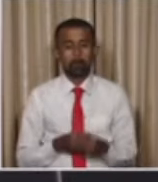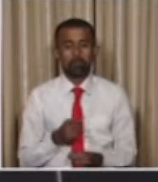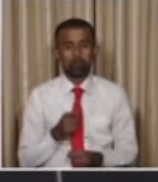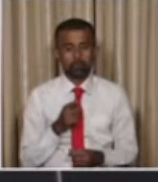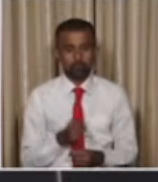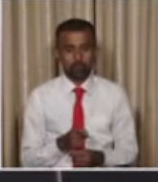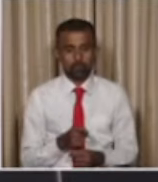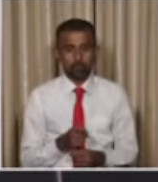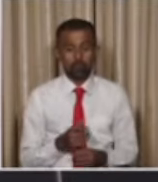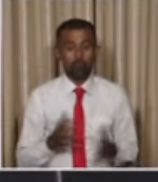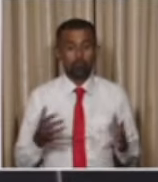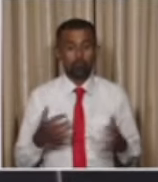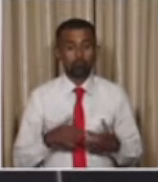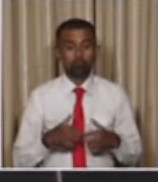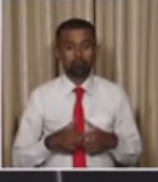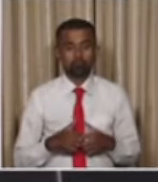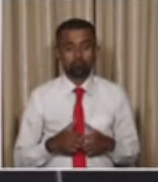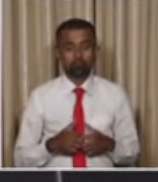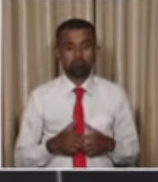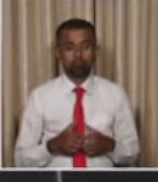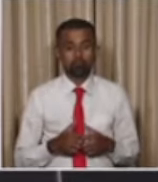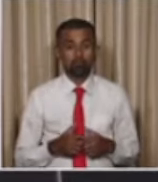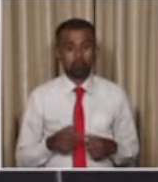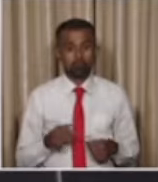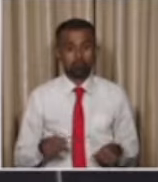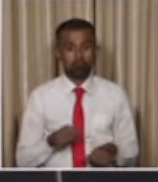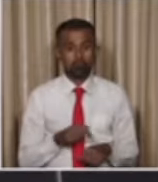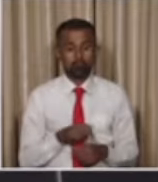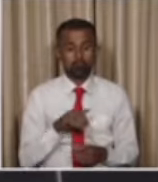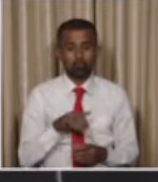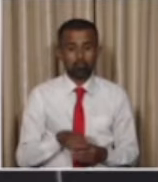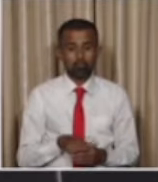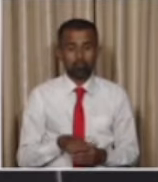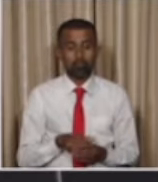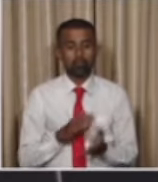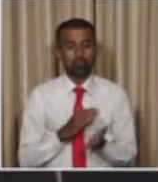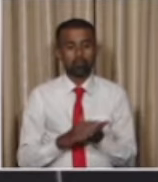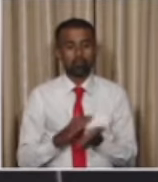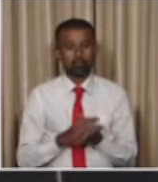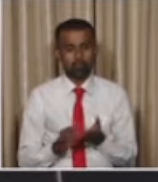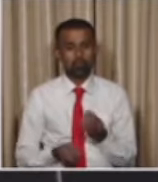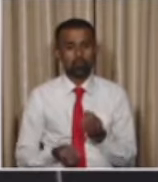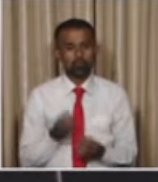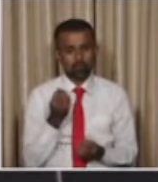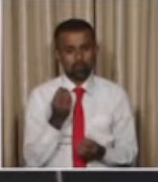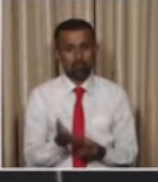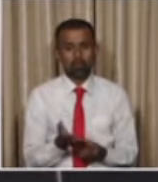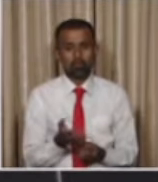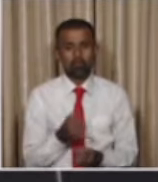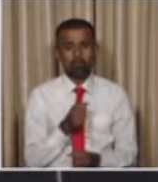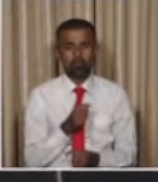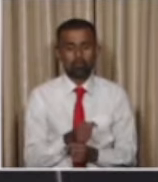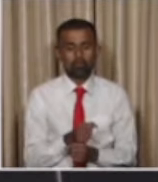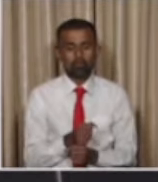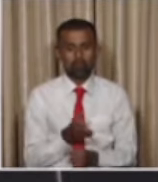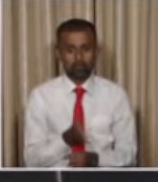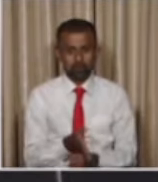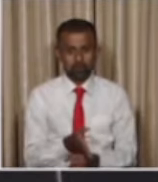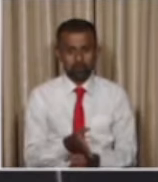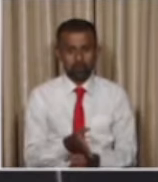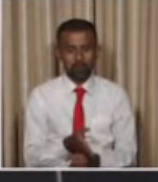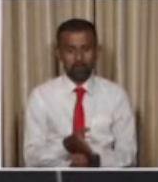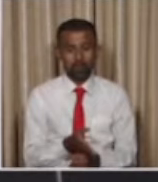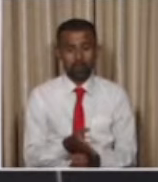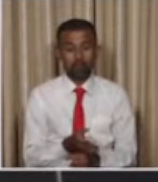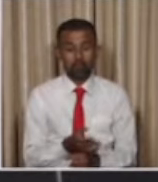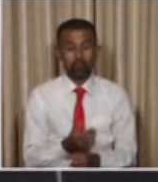distress, through this particular relief measure that the government has proposed. So therefore, I welcome that. But in the